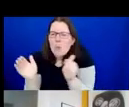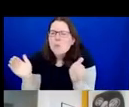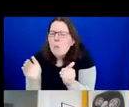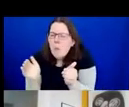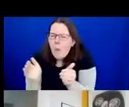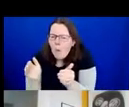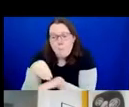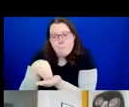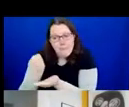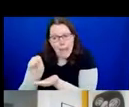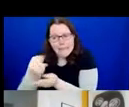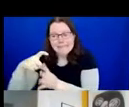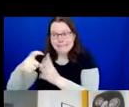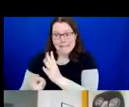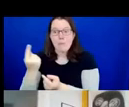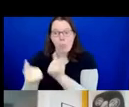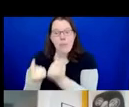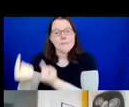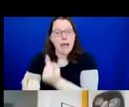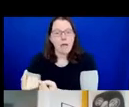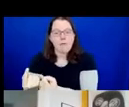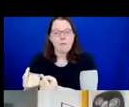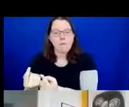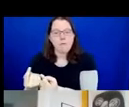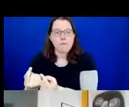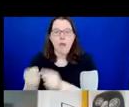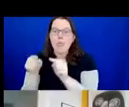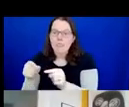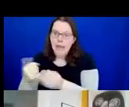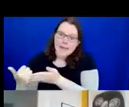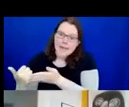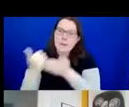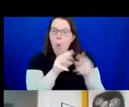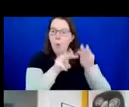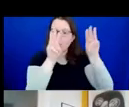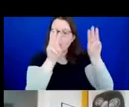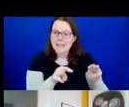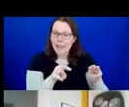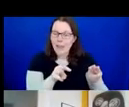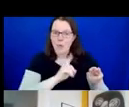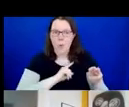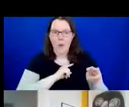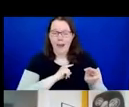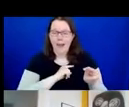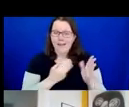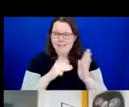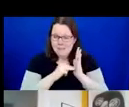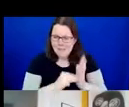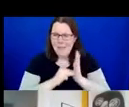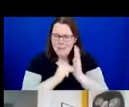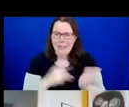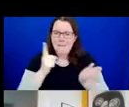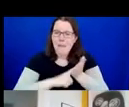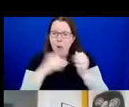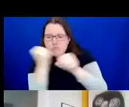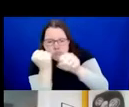consultants, disabled people, who could support the museum as it went through a multi-million pound refurbishment to be as fully